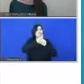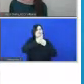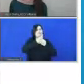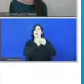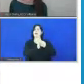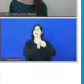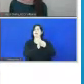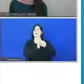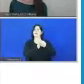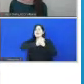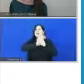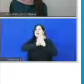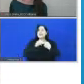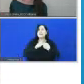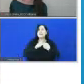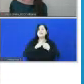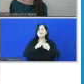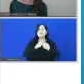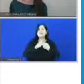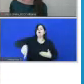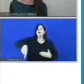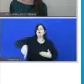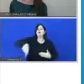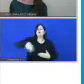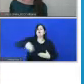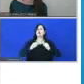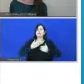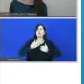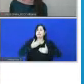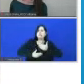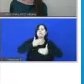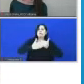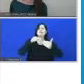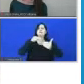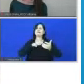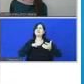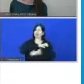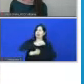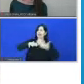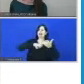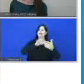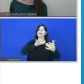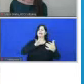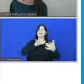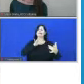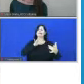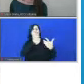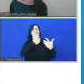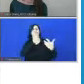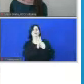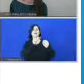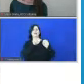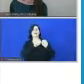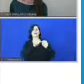specific moment, I'm talking to you, women are hidden in the bushes, listening to the sound of guns and perhaps being raped